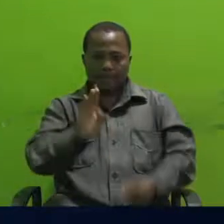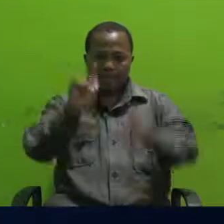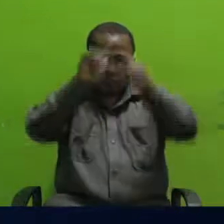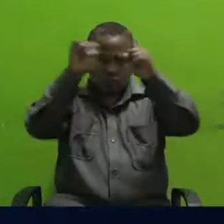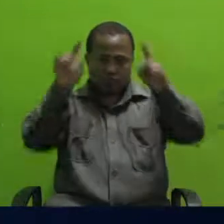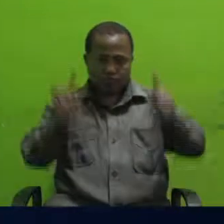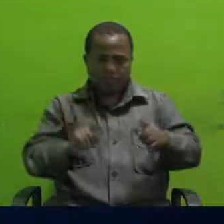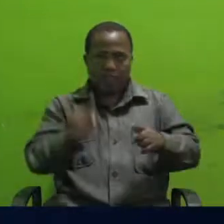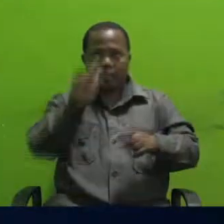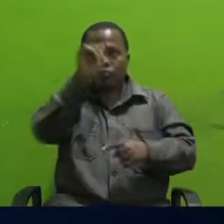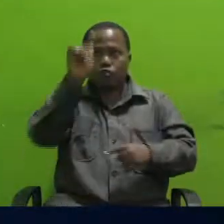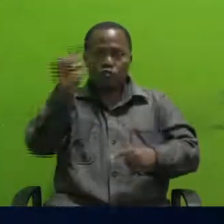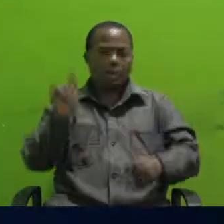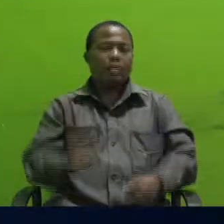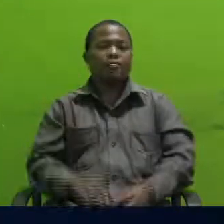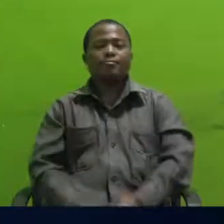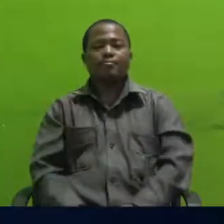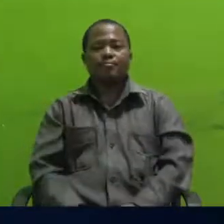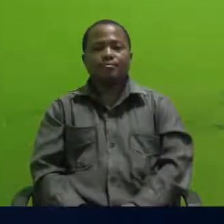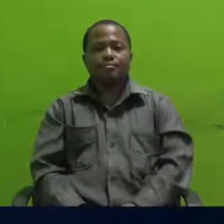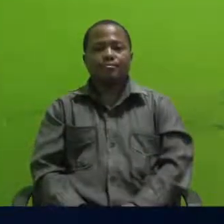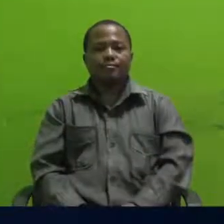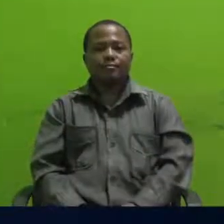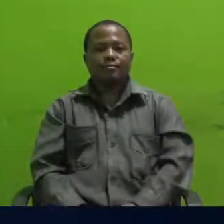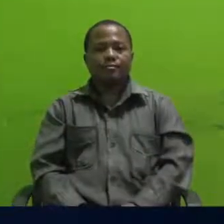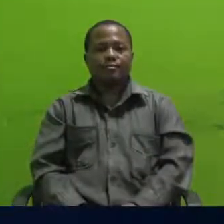whole thing square.